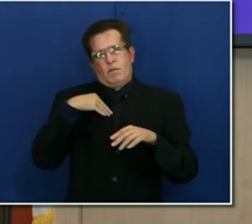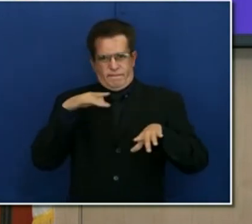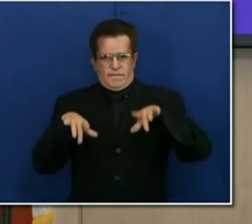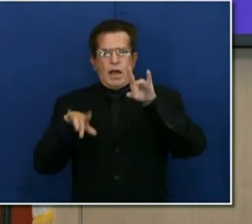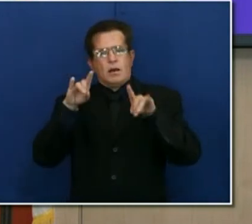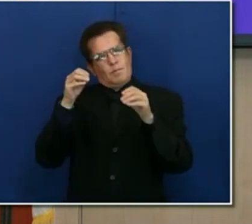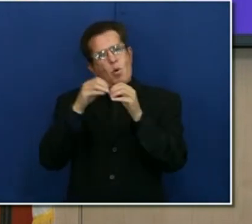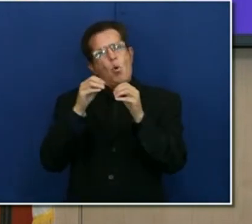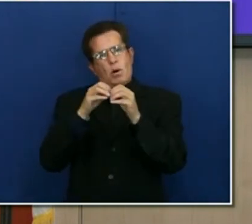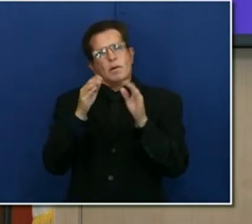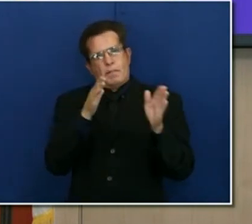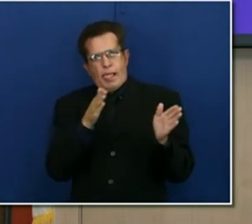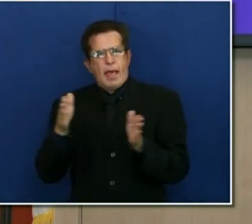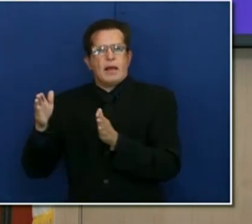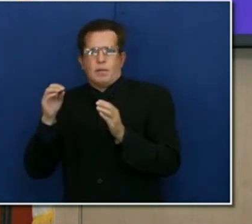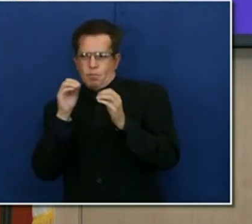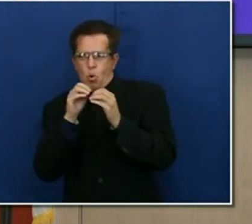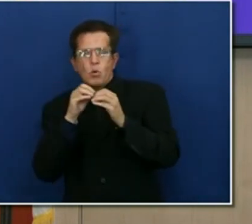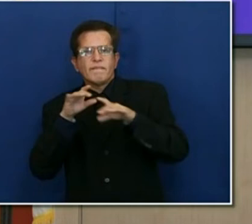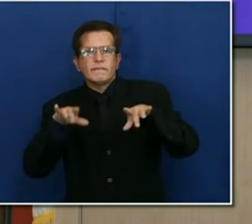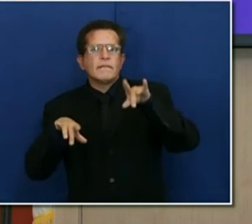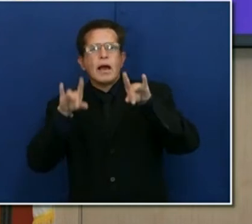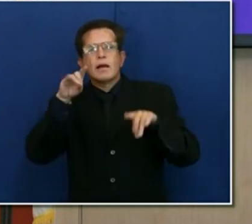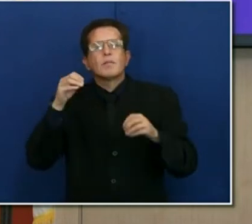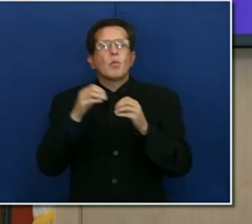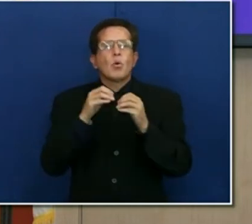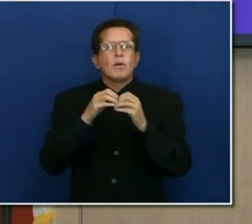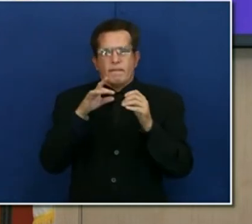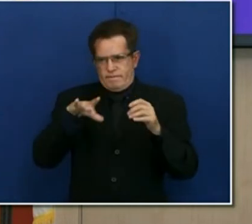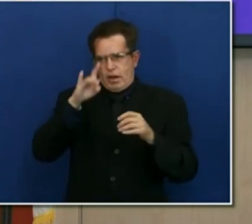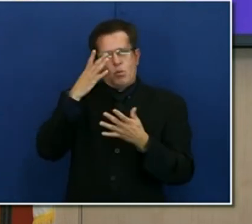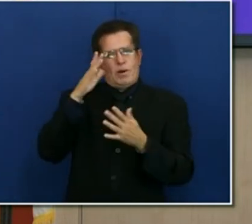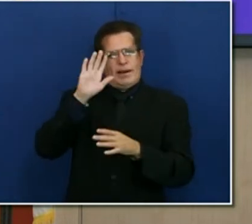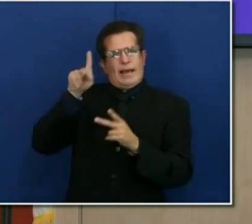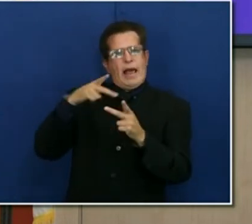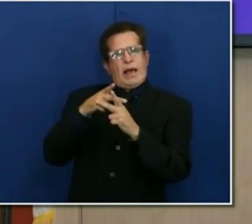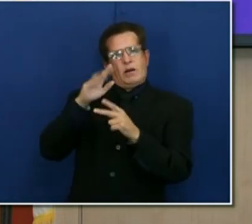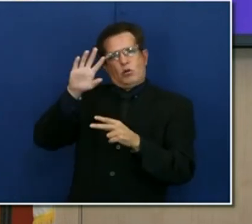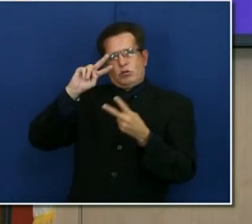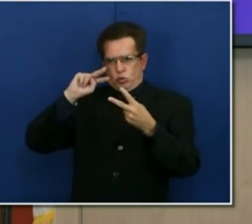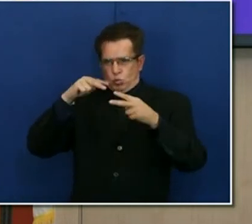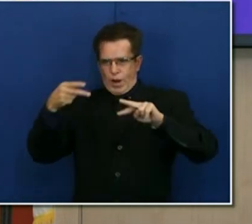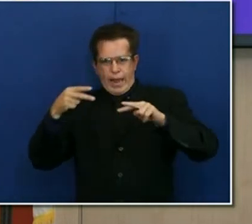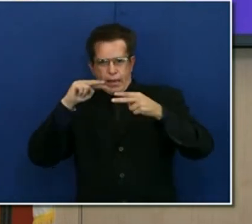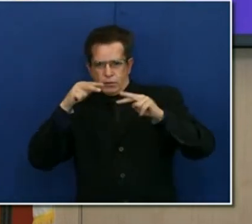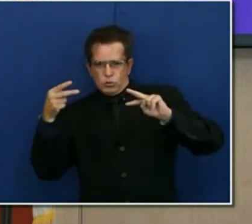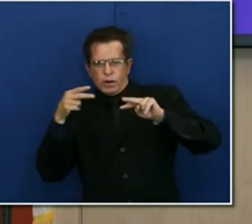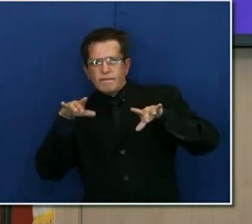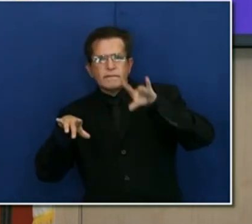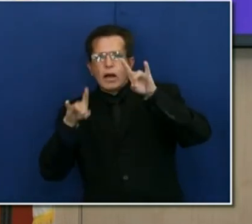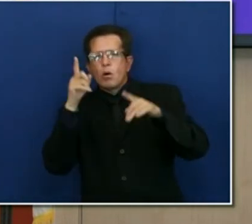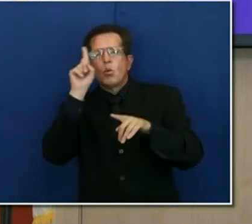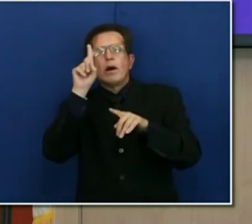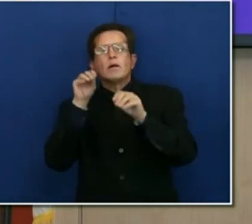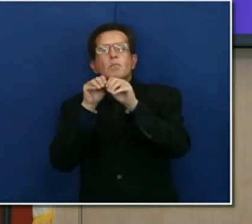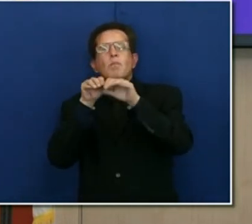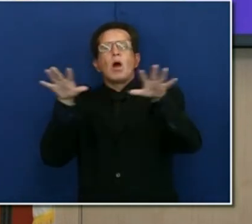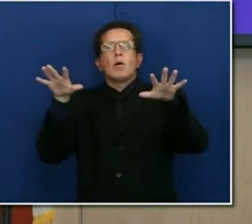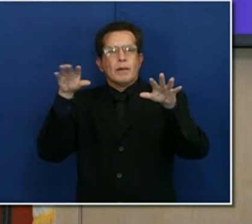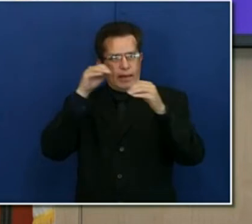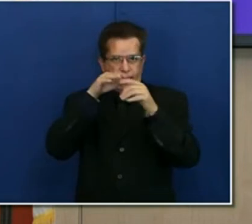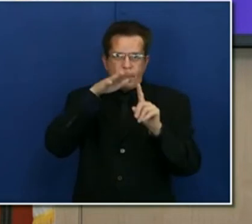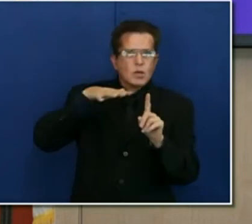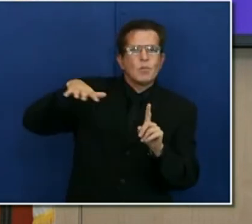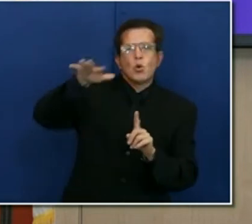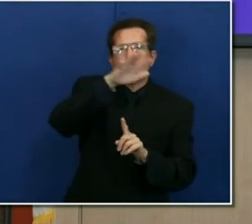more to understand, again, the dynamics of the different strains that are circulating in the community.